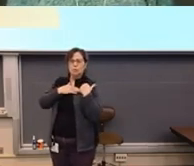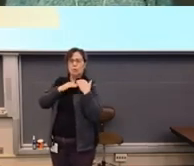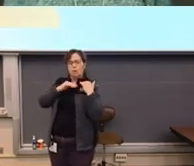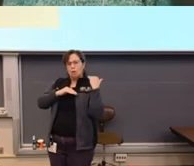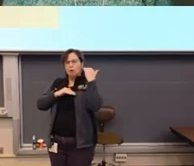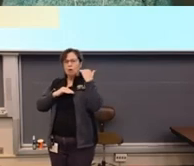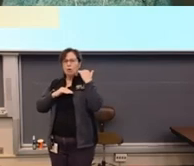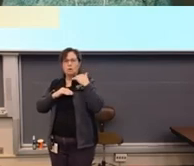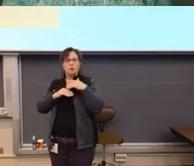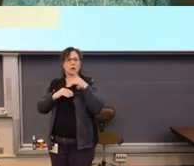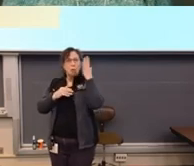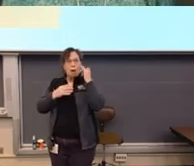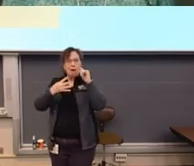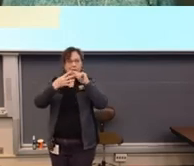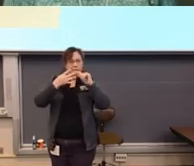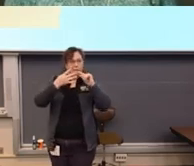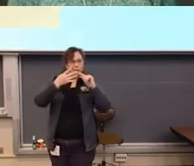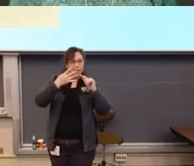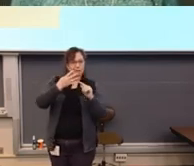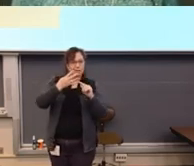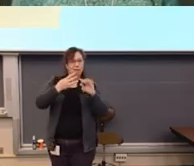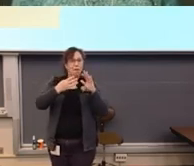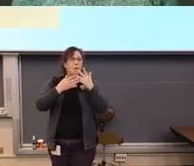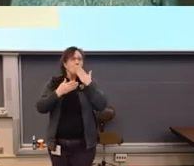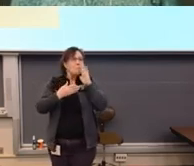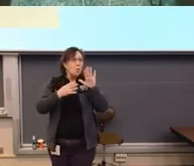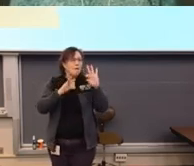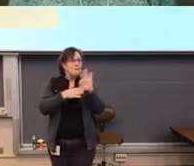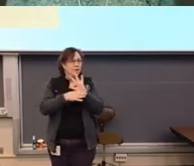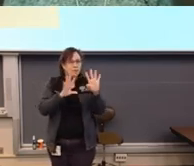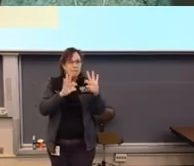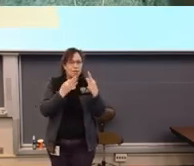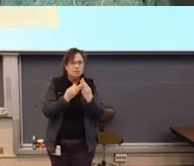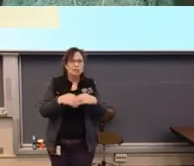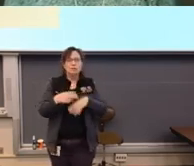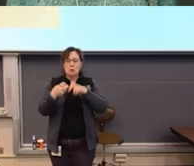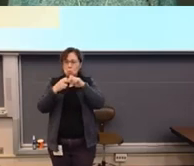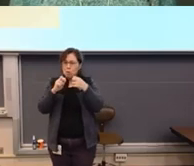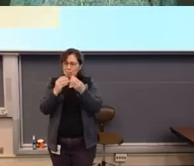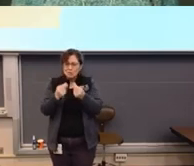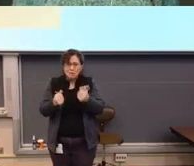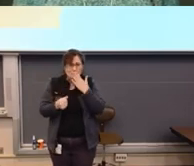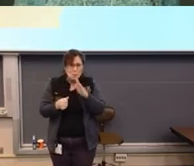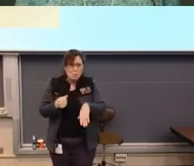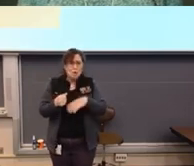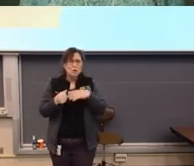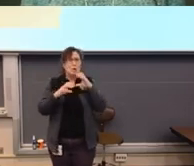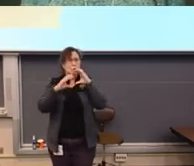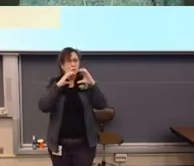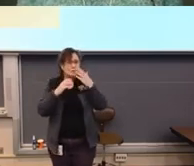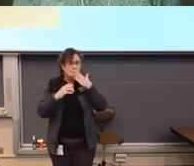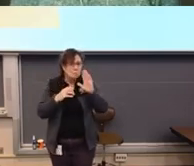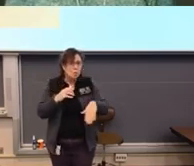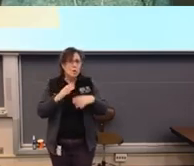solving, communication, and poor role function. We also know that when there's high relationship